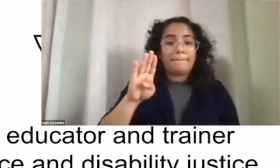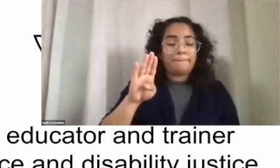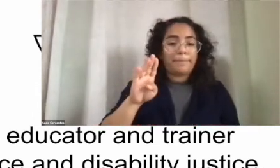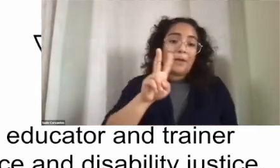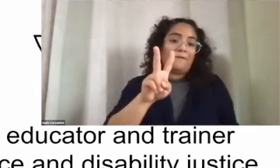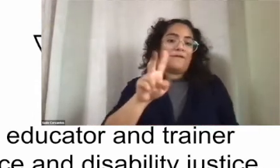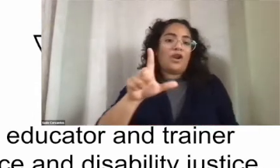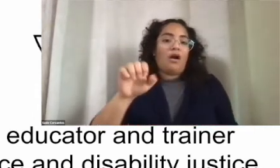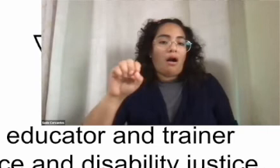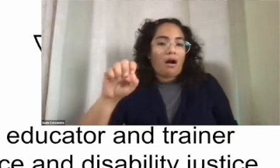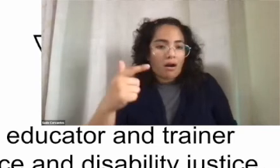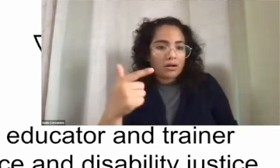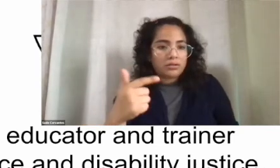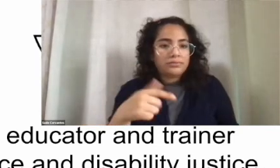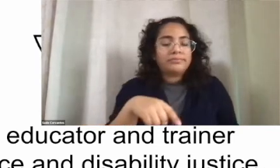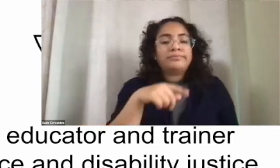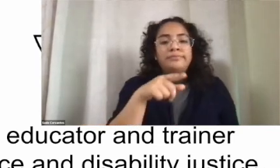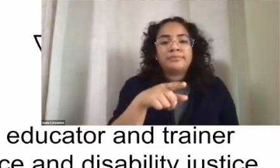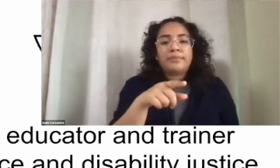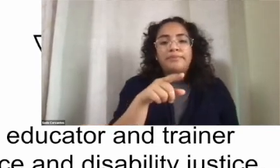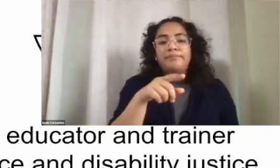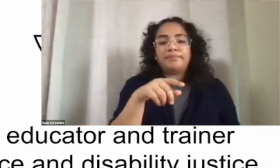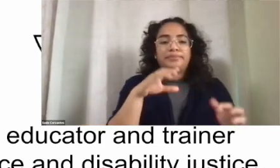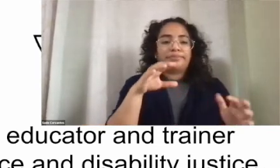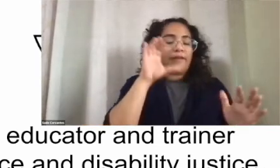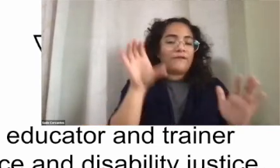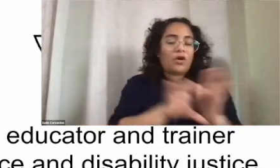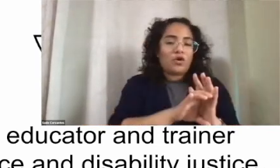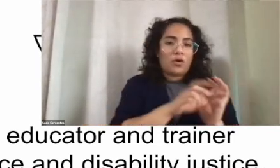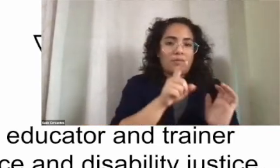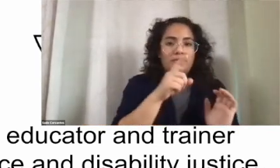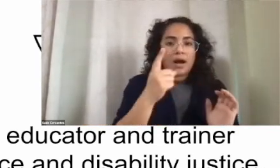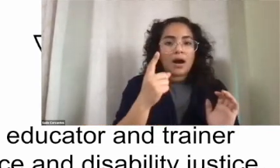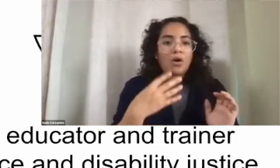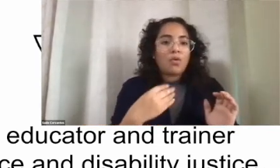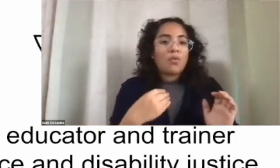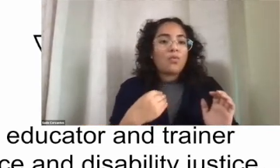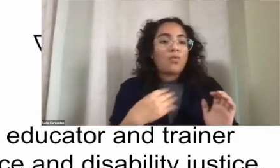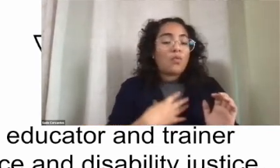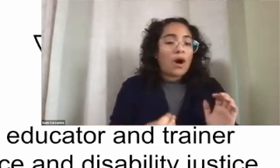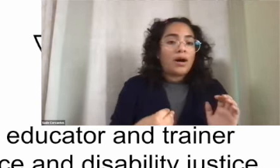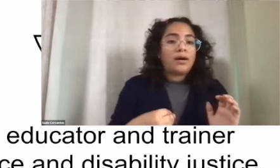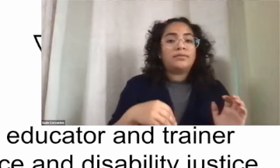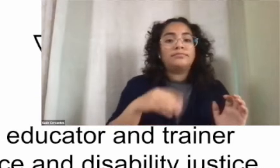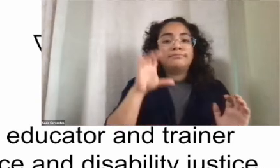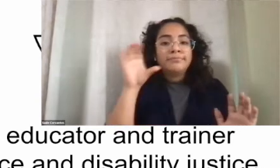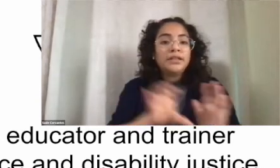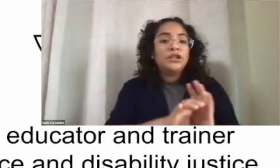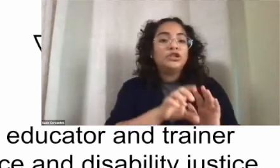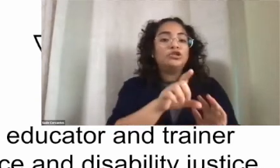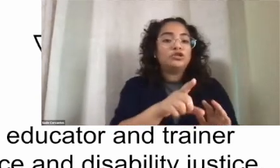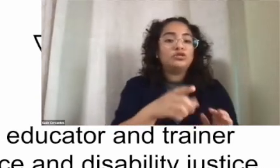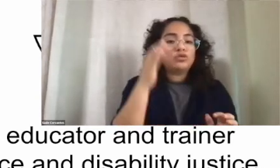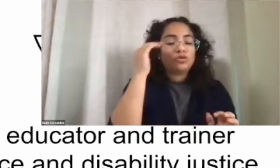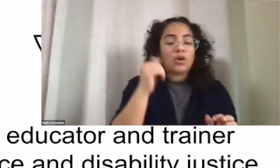in black and white. She's a Korean woman smiling in the picture with long hair and glasses, and she's sitting on a wooden